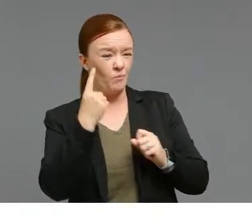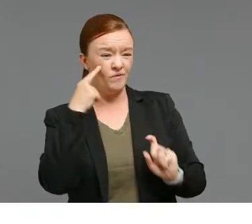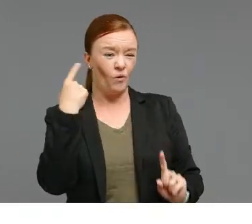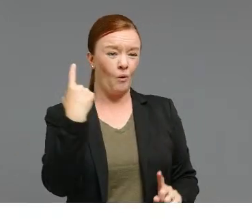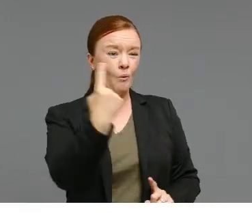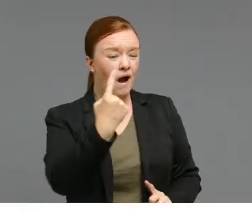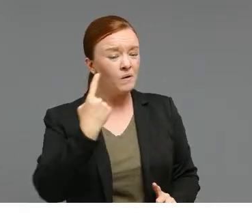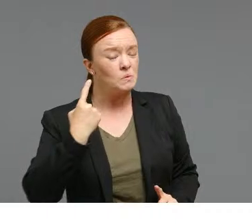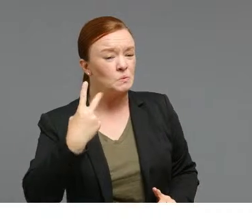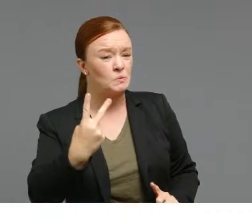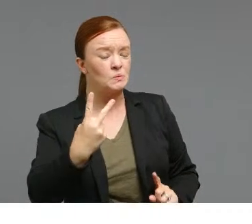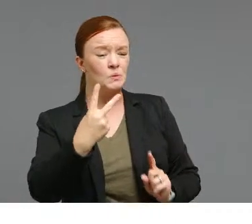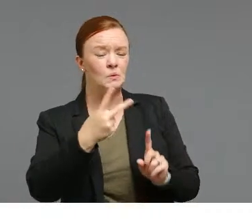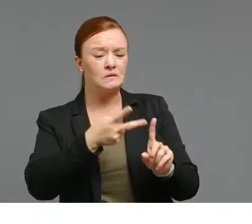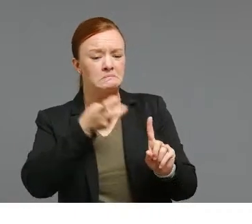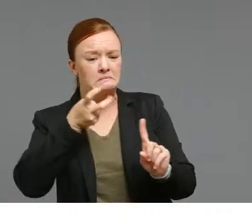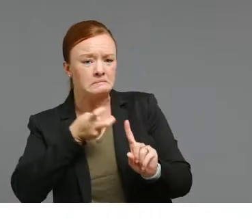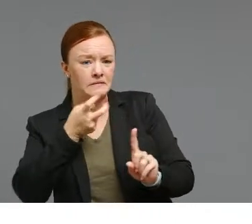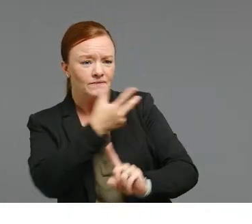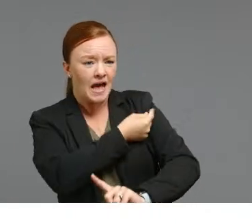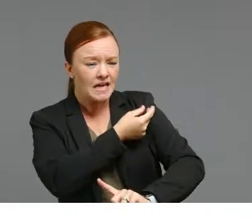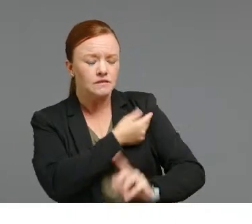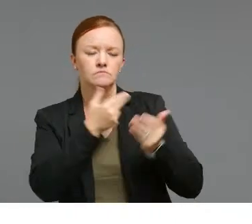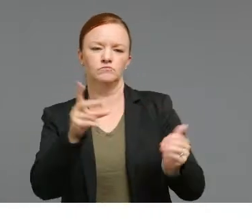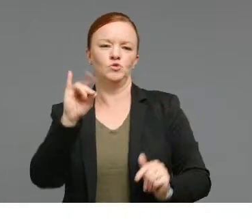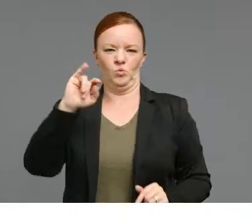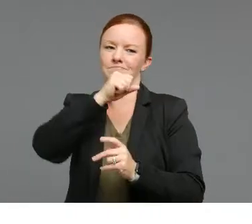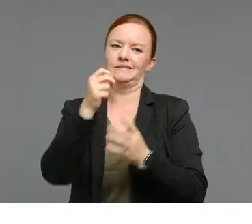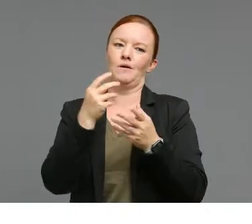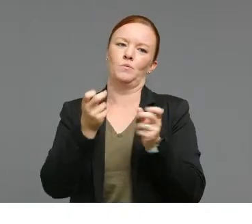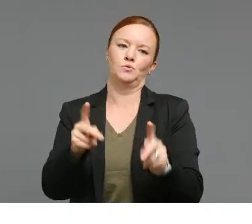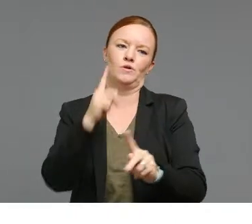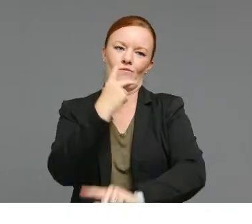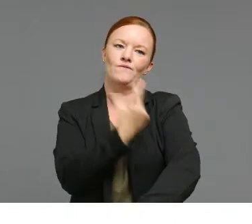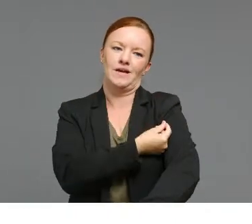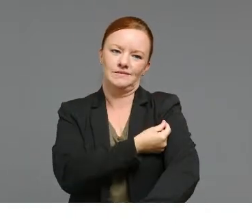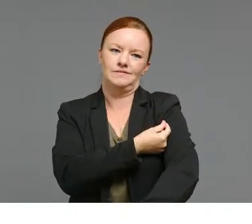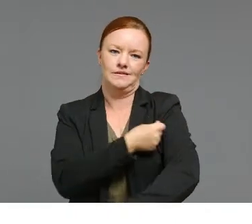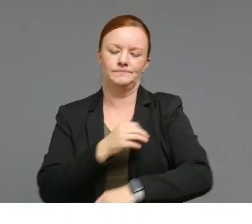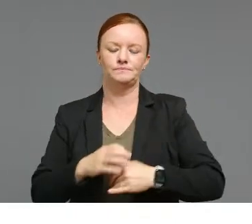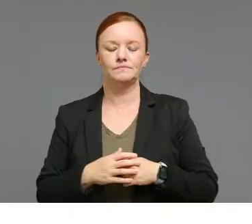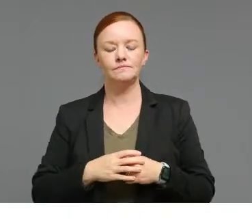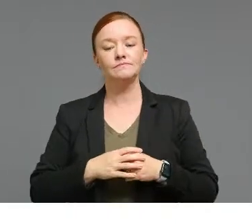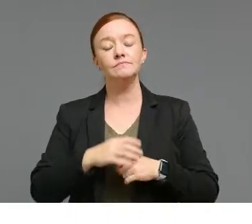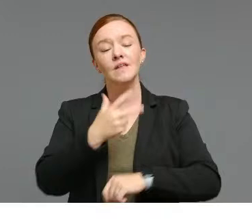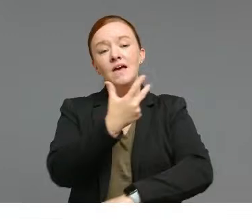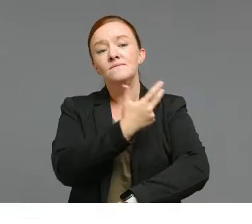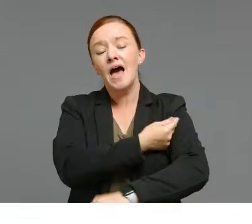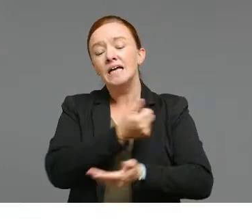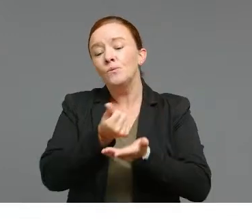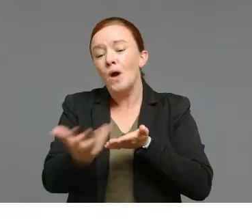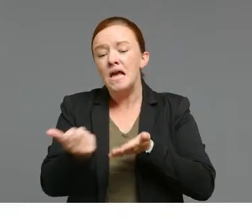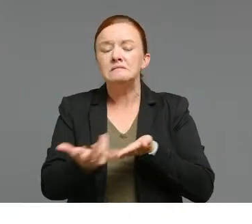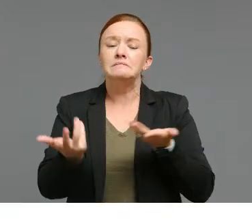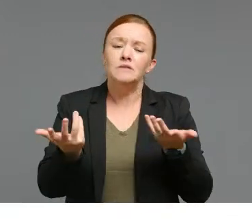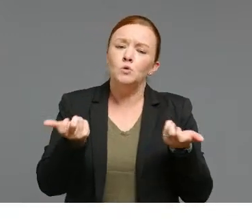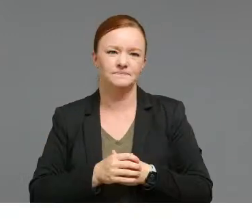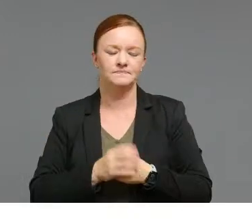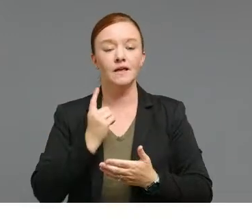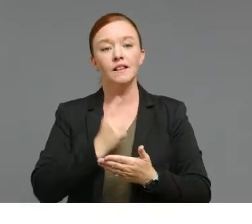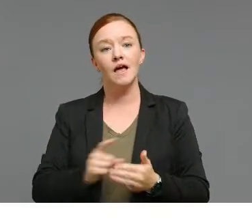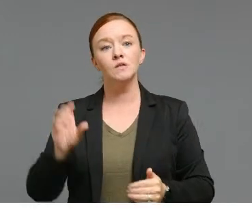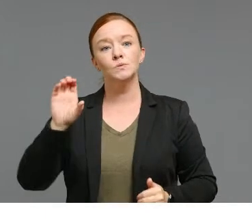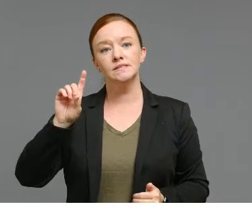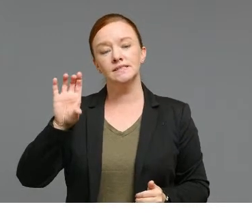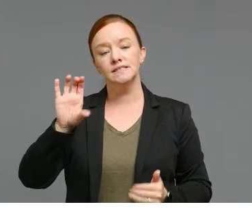to extract just a couple of doses. Take that opportunity to minimize vaccine wastage, getting people vaccinated and preventing. We